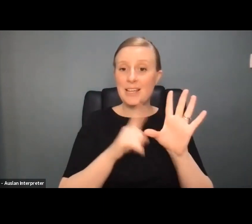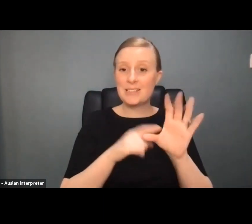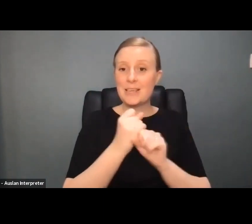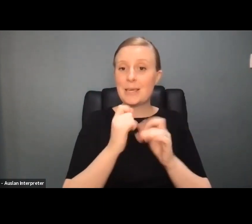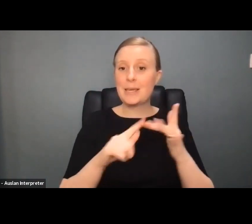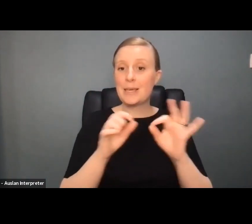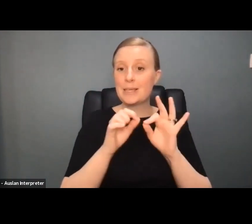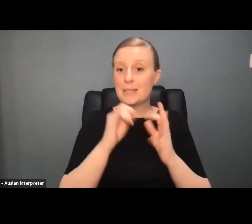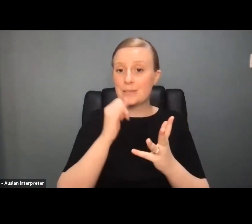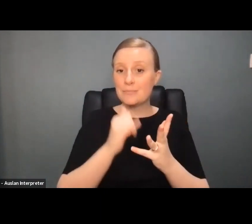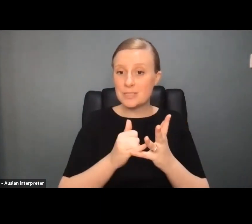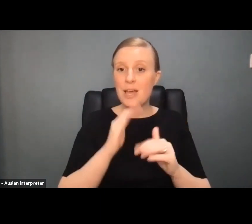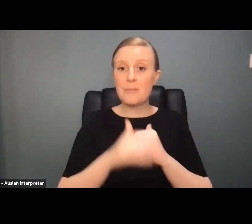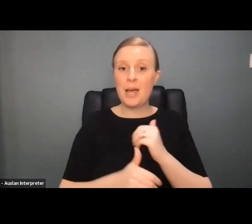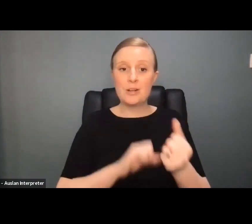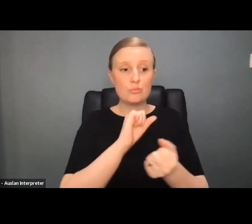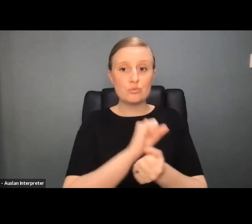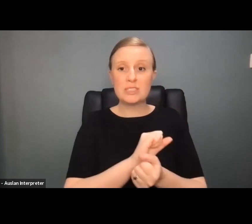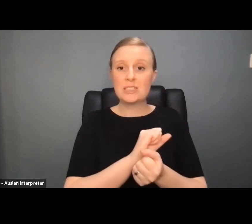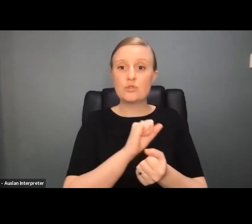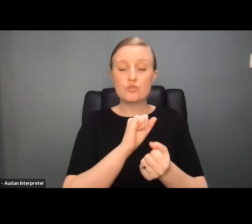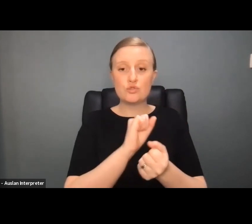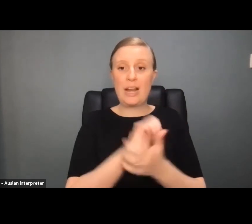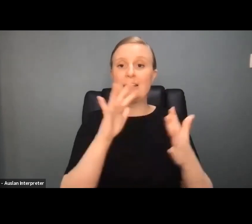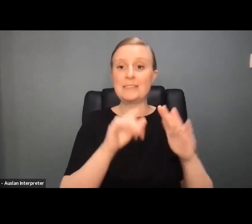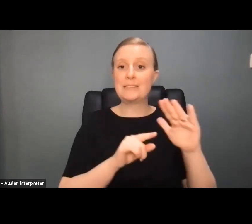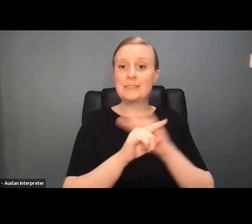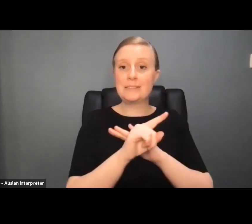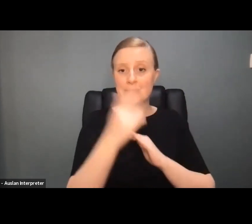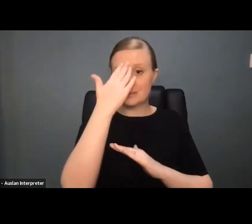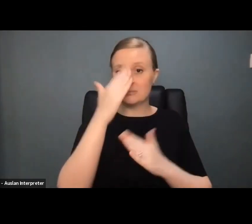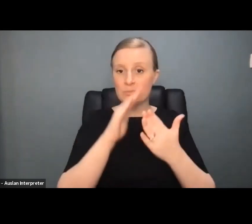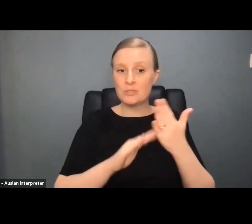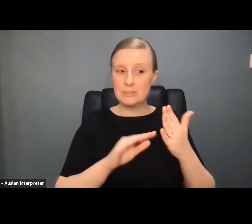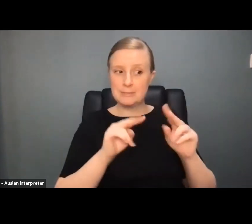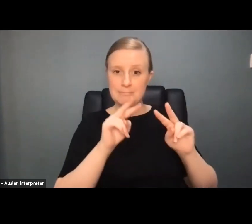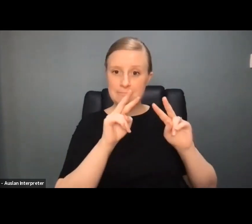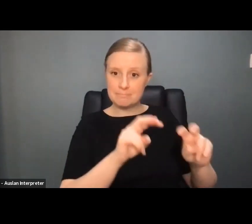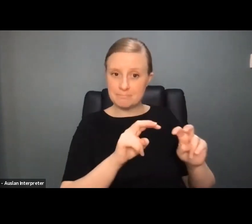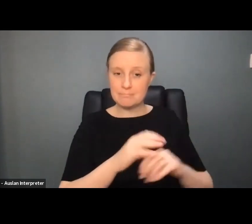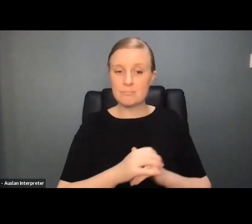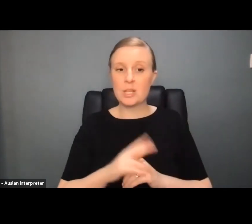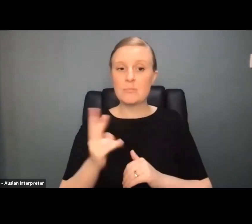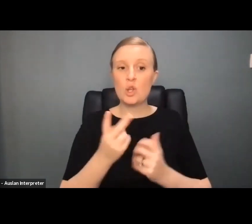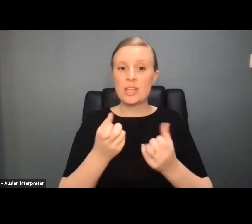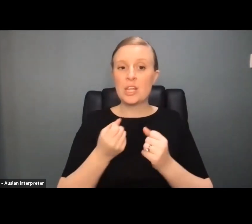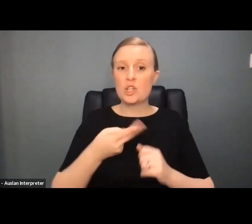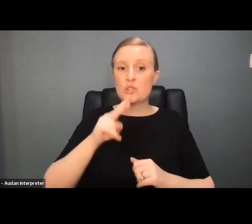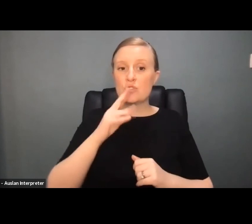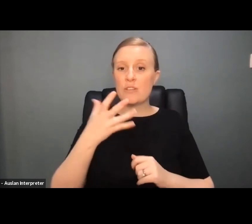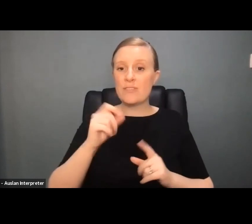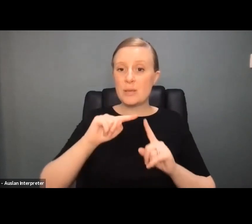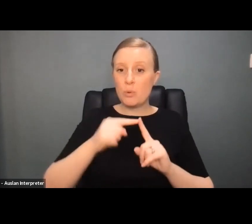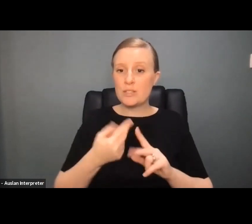Experience of Being Released from Prison, a Case Study. Both will receive £250 towards learning and development,